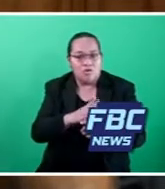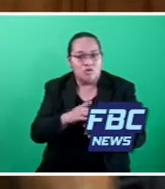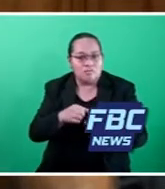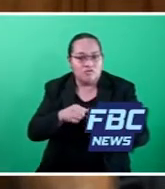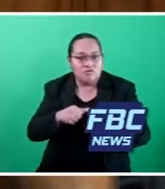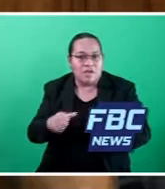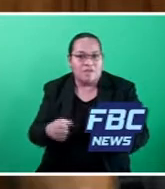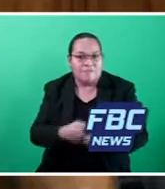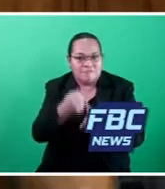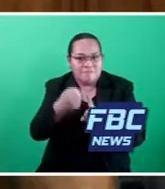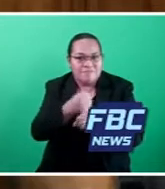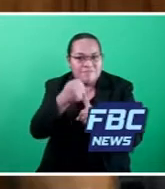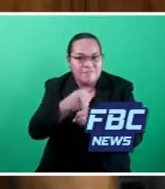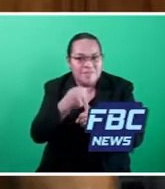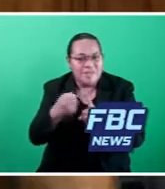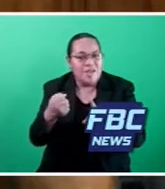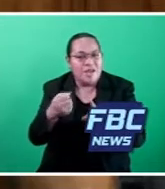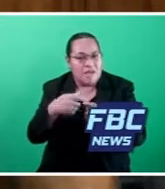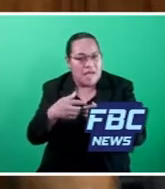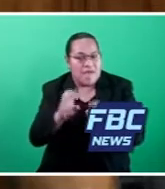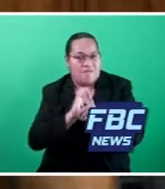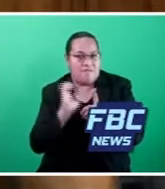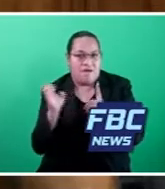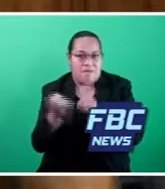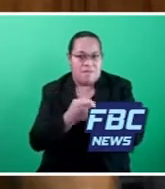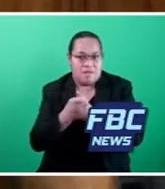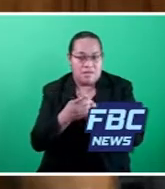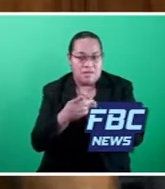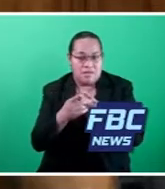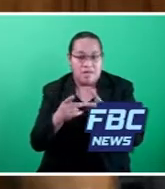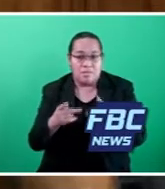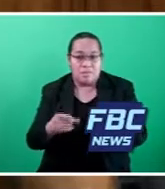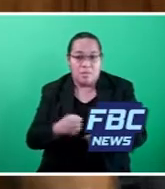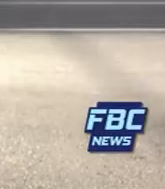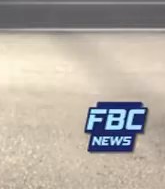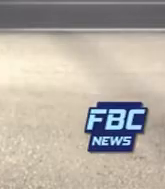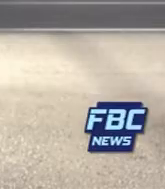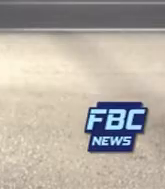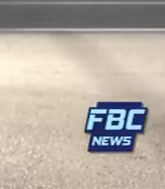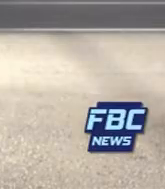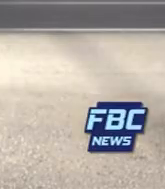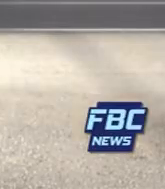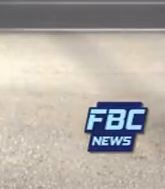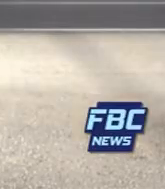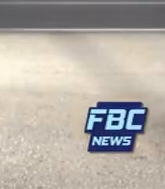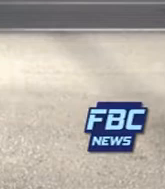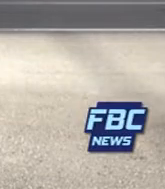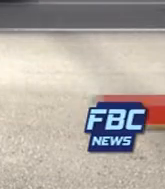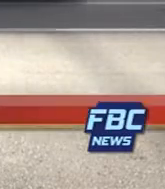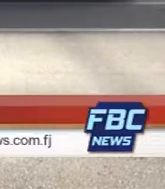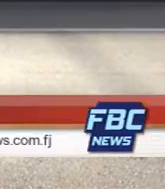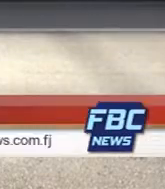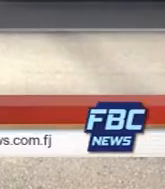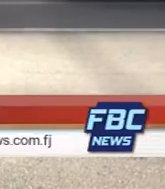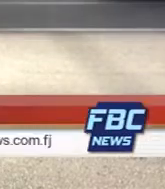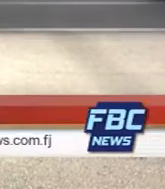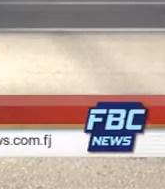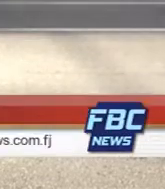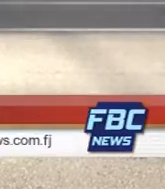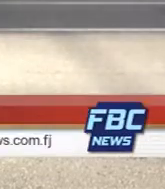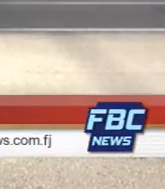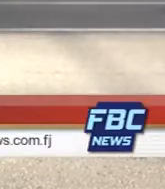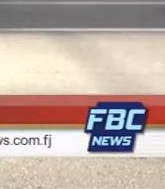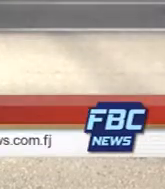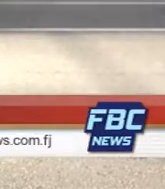a conducive environment that promotes gender equality. The FDB's 2017 annual report was